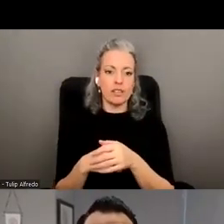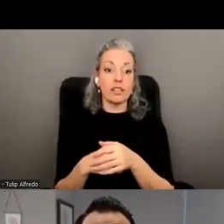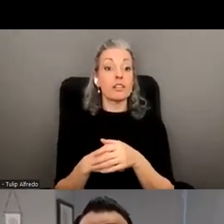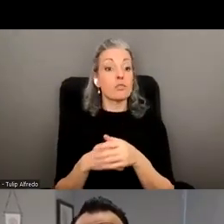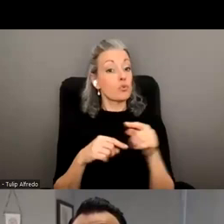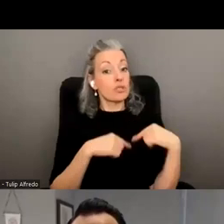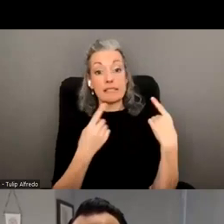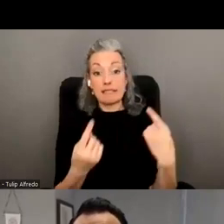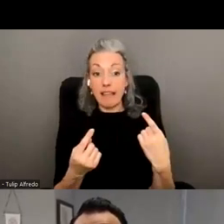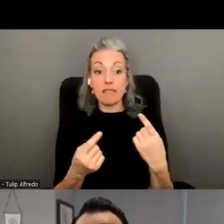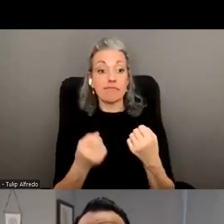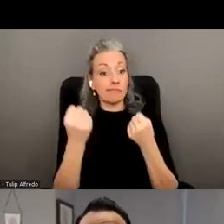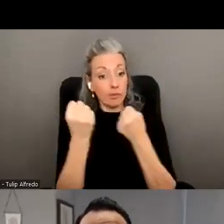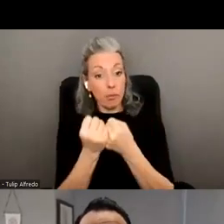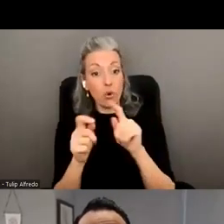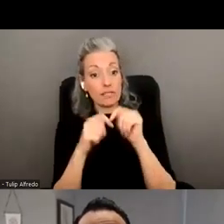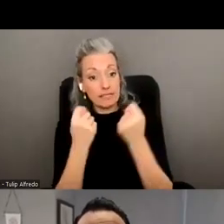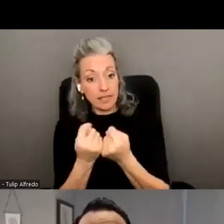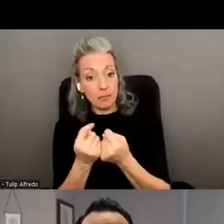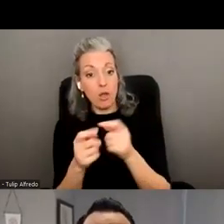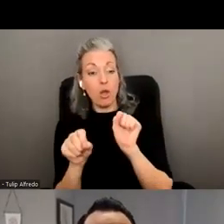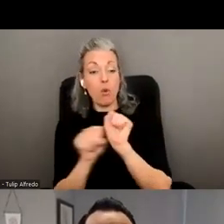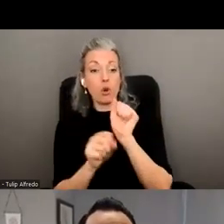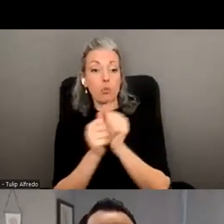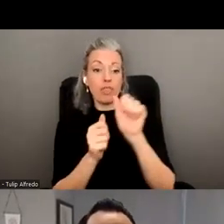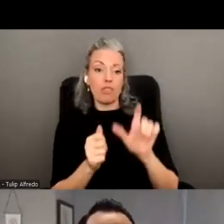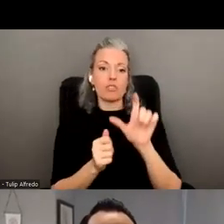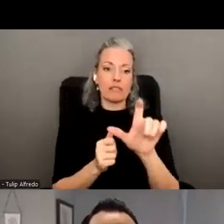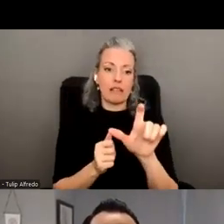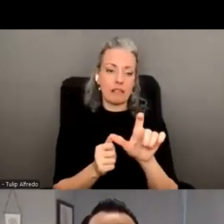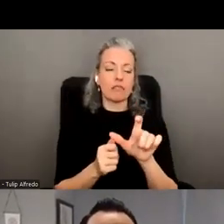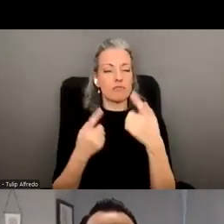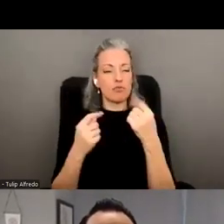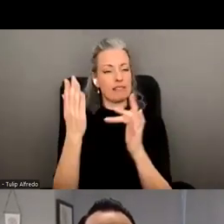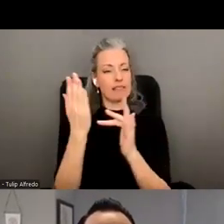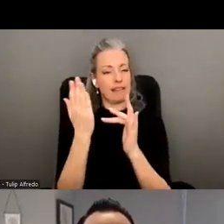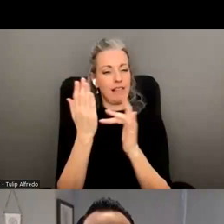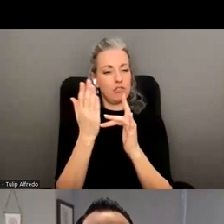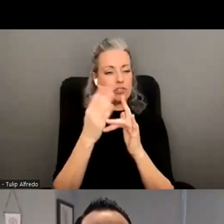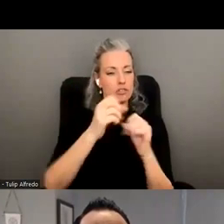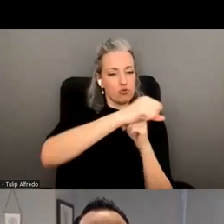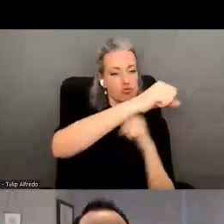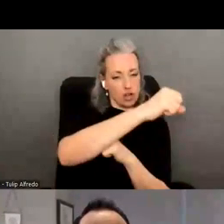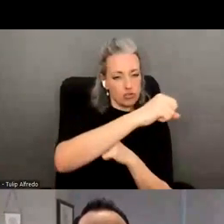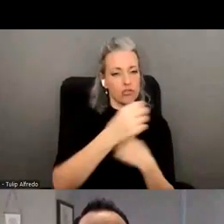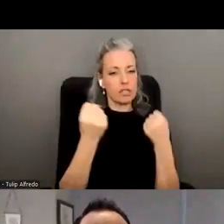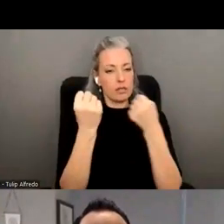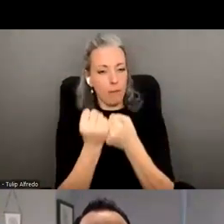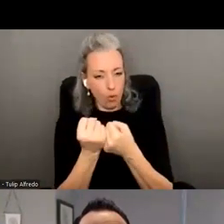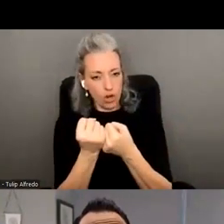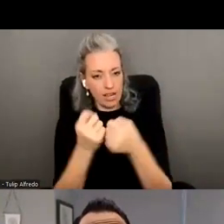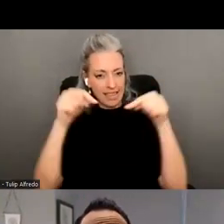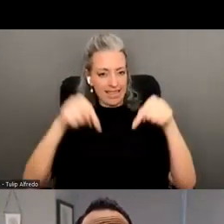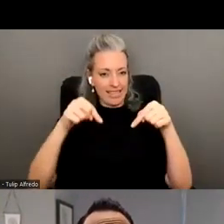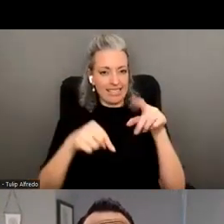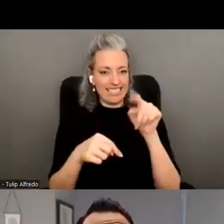team, working with data suppliers and other stakeholders, and engineering the technology infrastructure that supports this